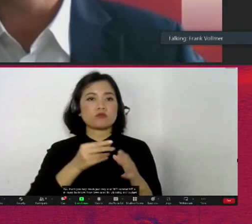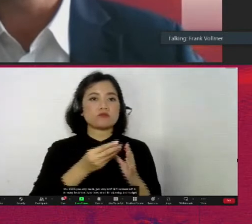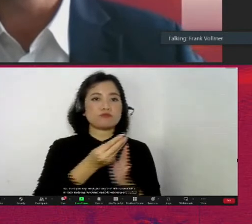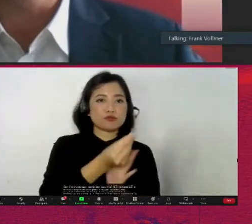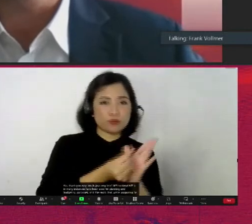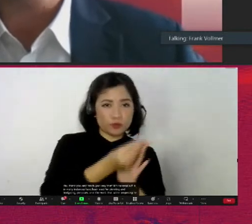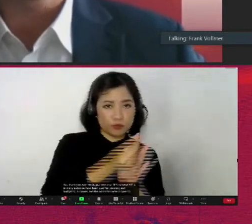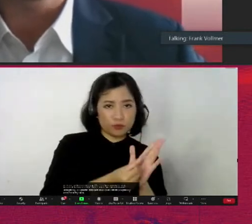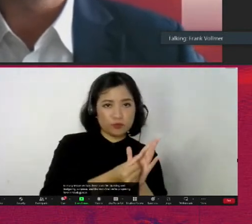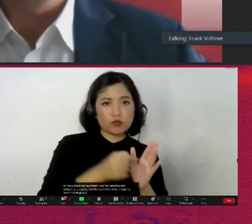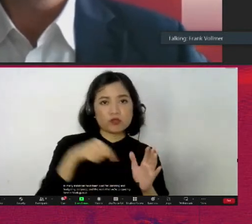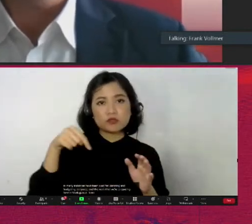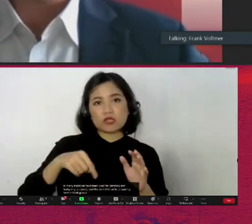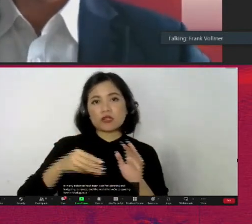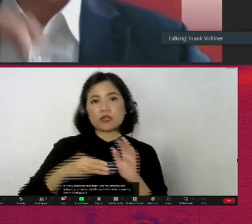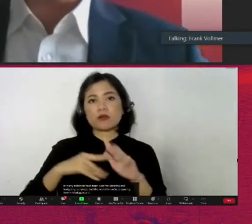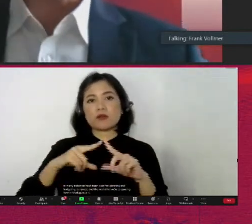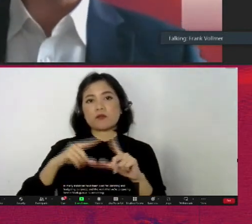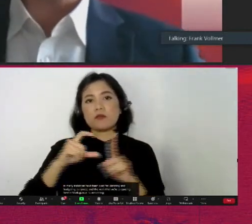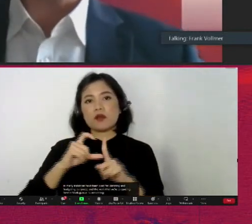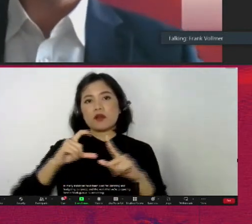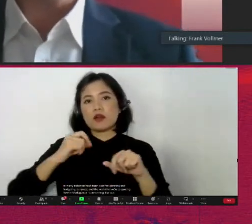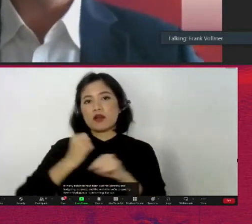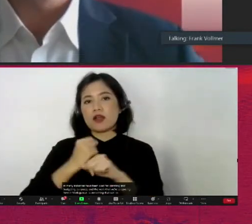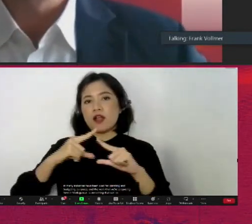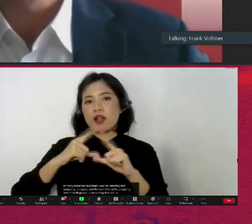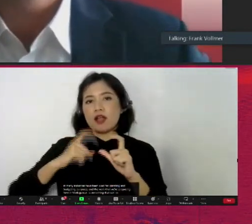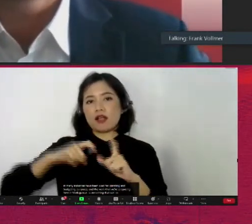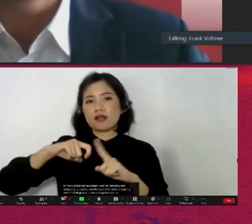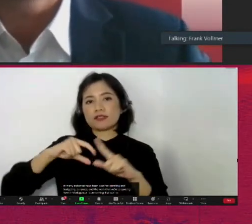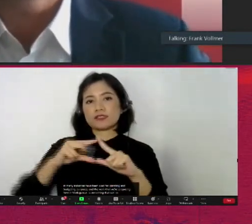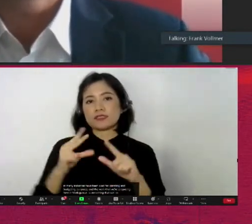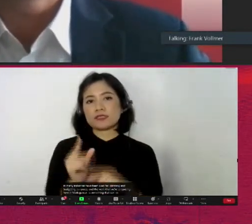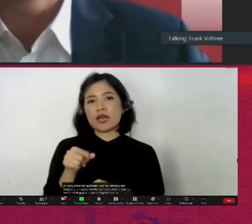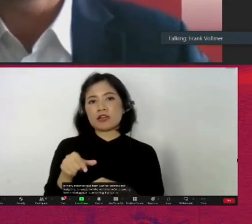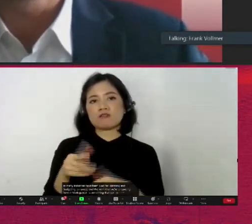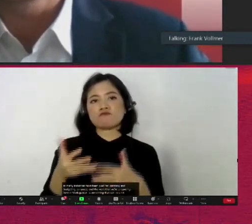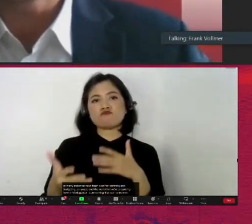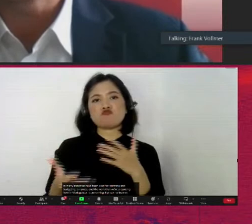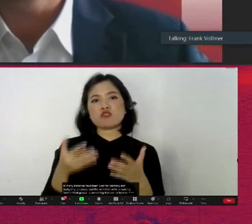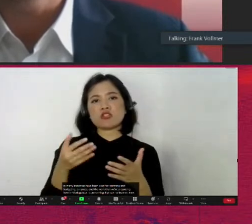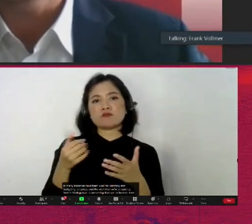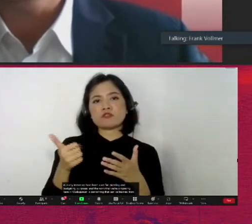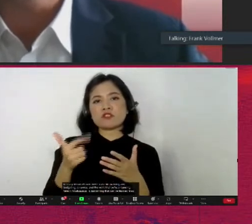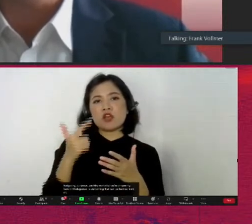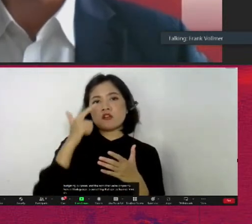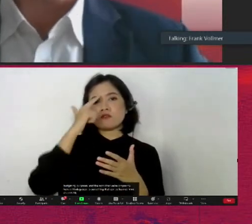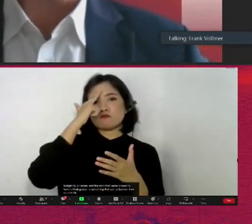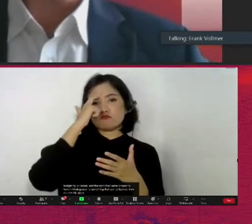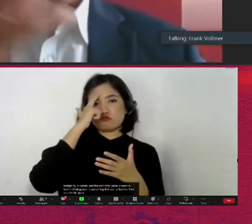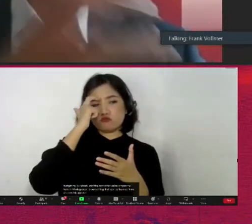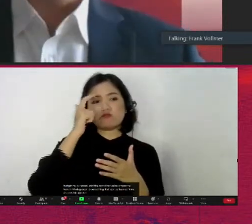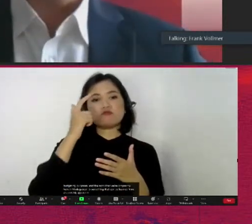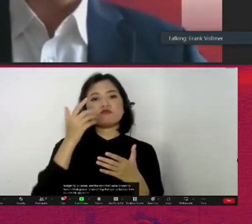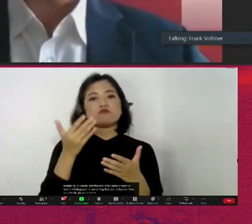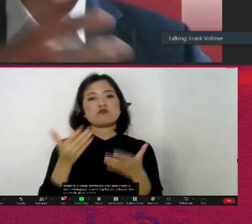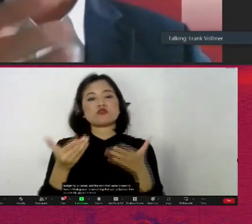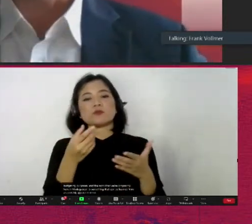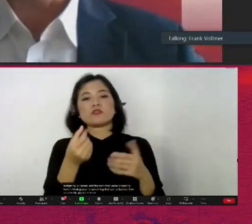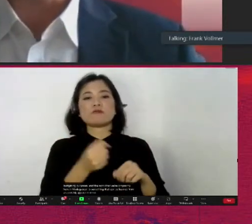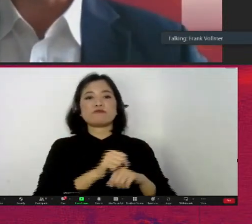proposing here in Madagascar is something that can be learned from and possibly applied in